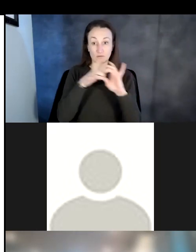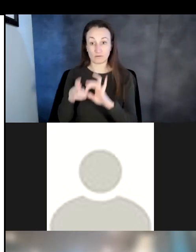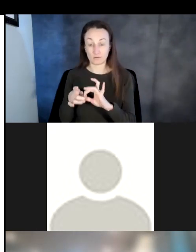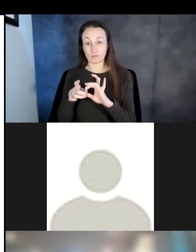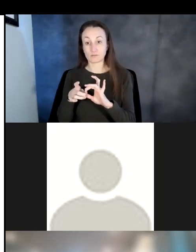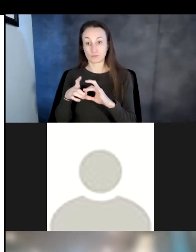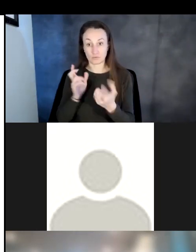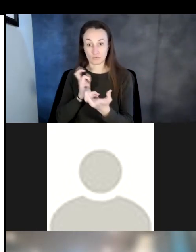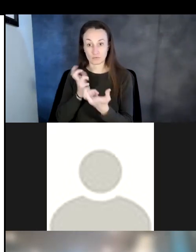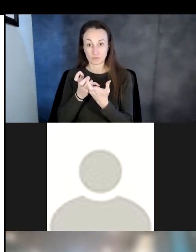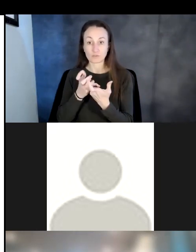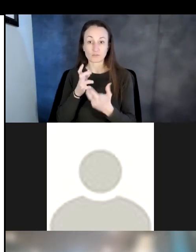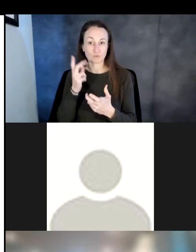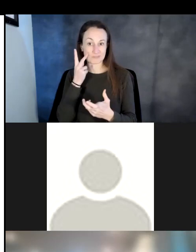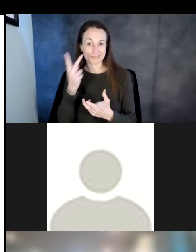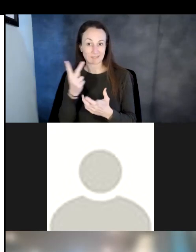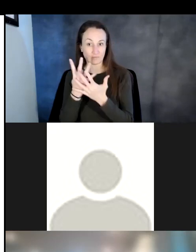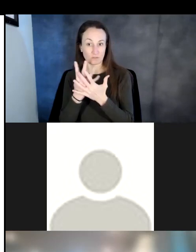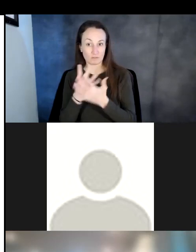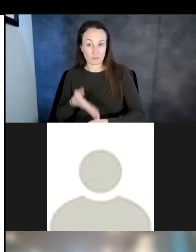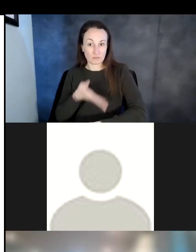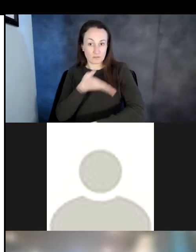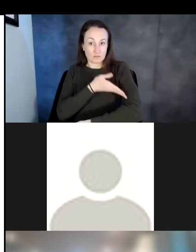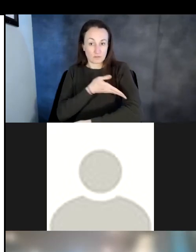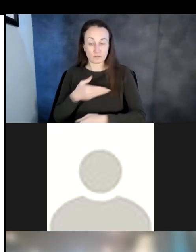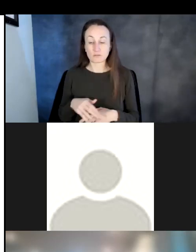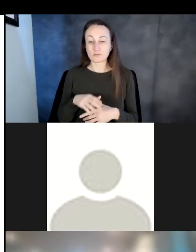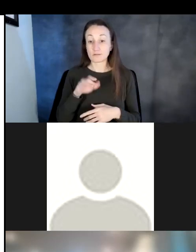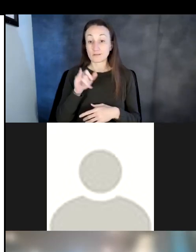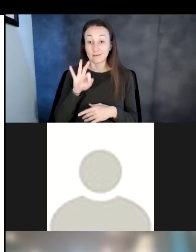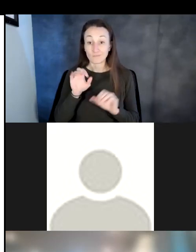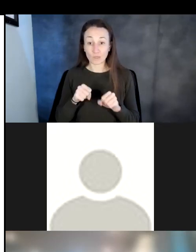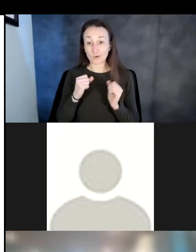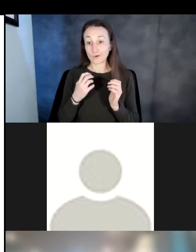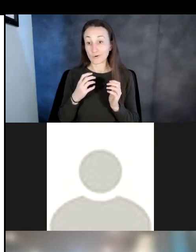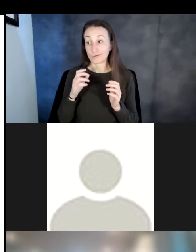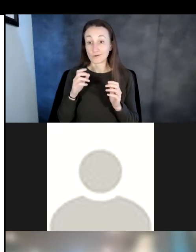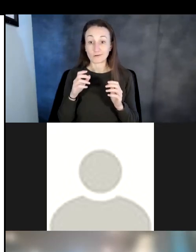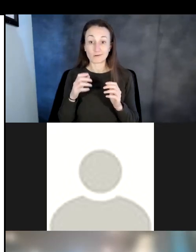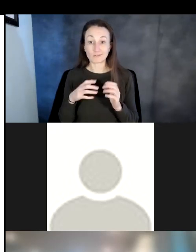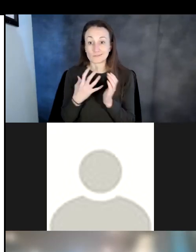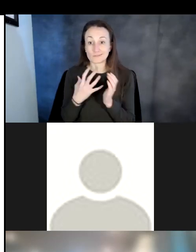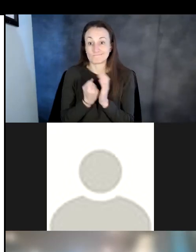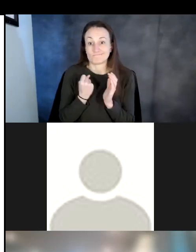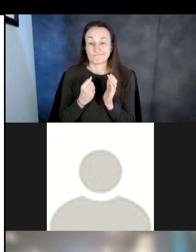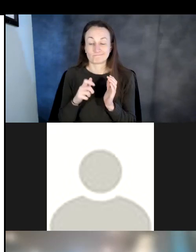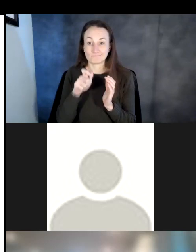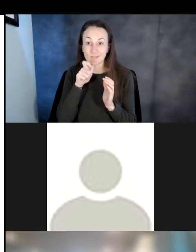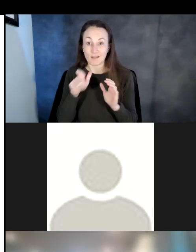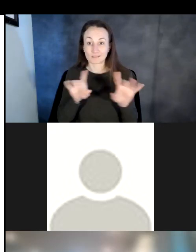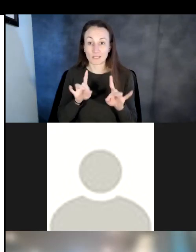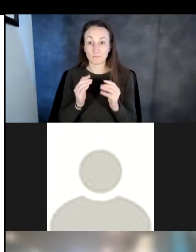screen. And so even if we can maybe get away with sampling much less in this kind of machine learning assisted